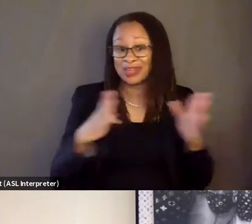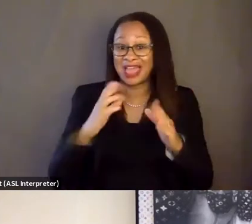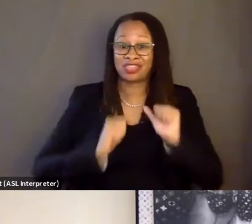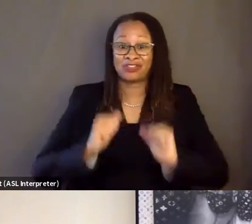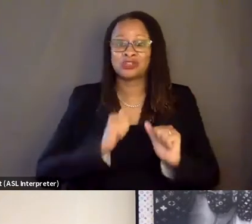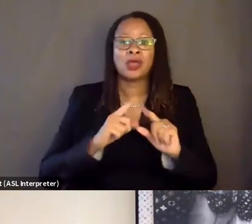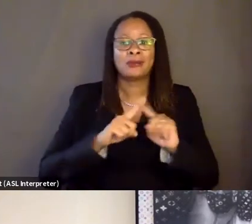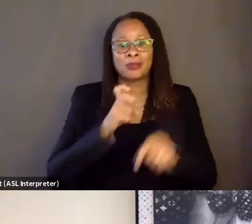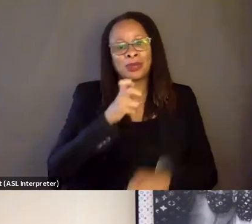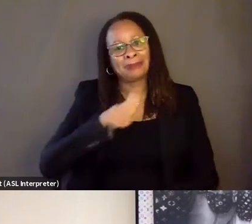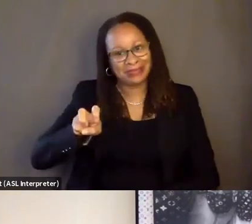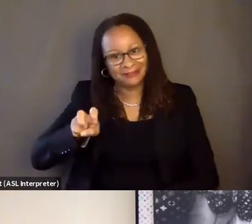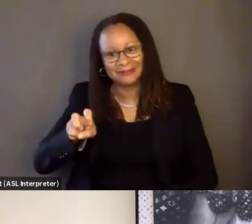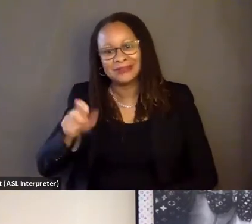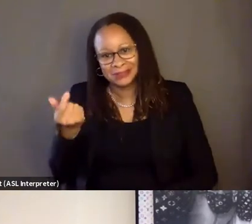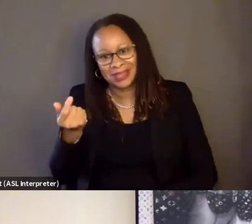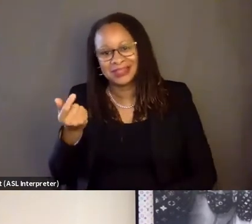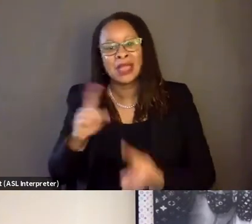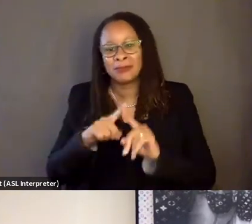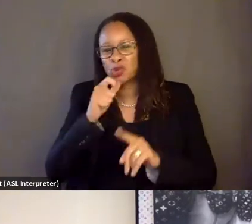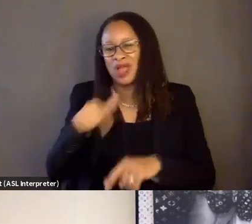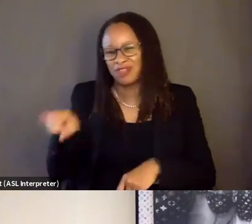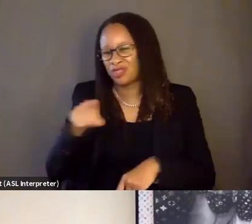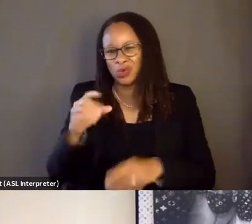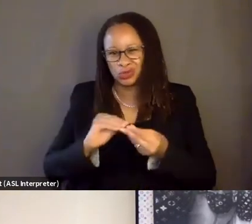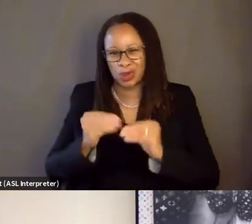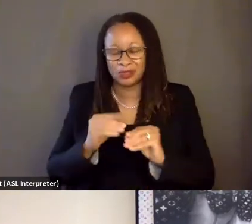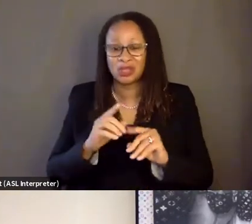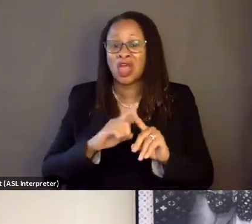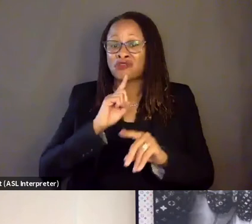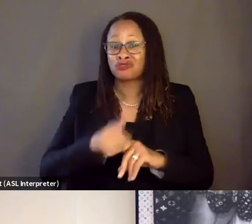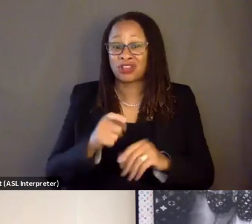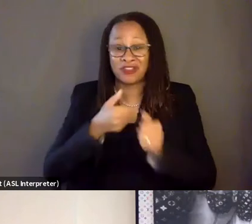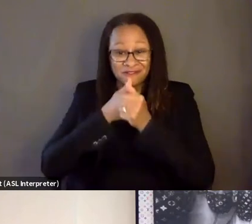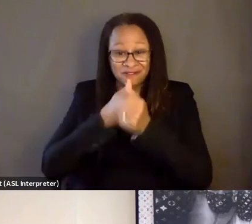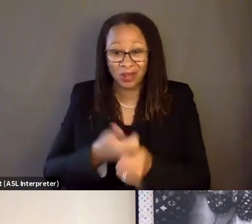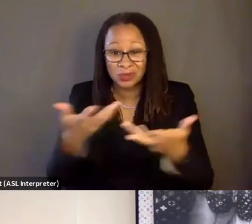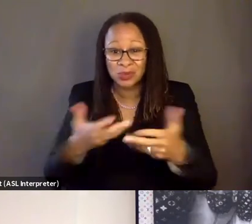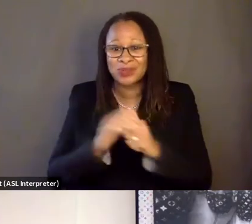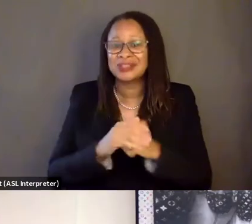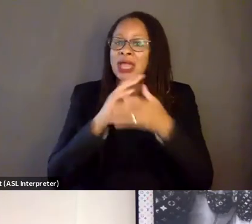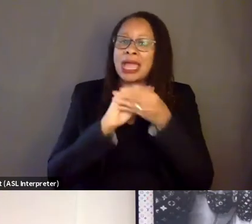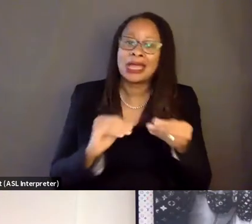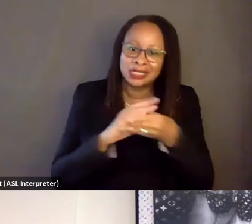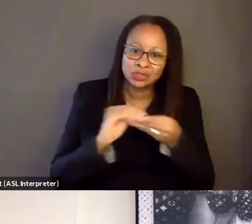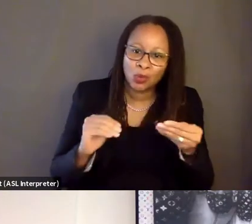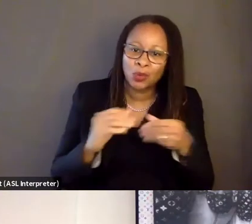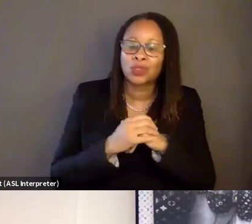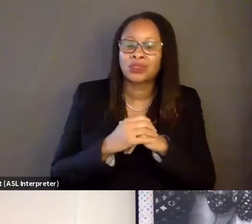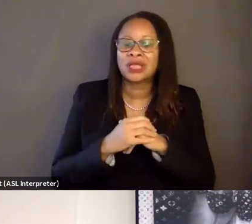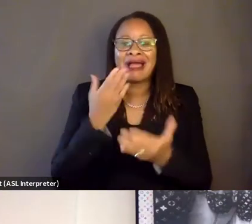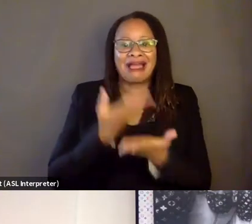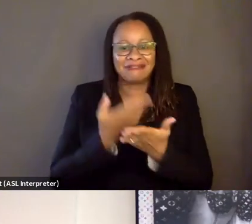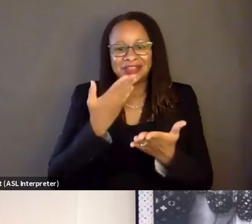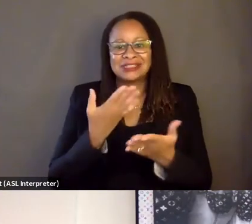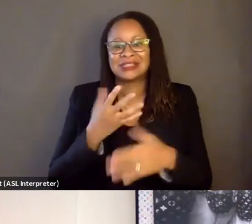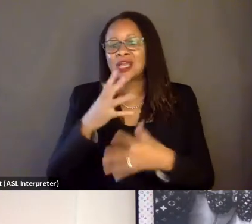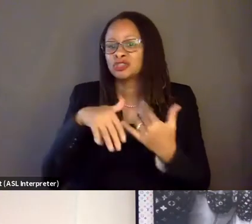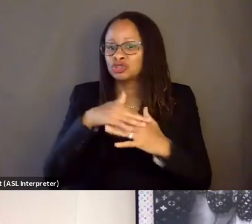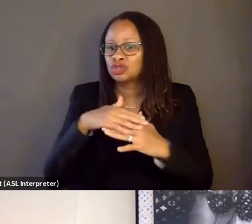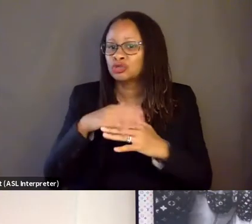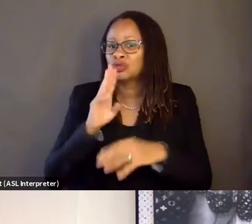that slightly, but we don't have those numbers. So what we're really going off of is like sort of anecdotal evidence and social